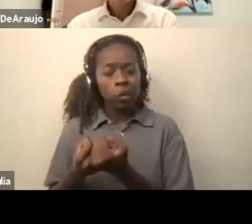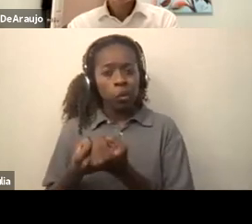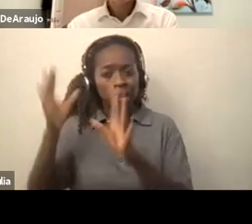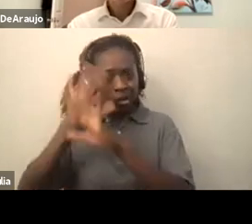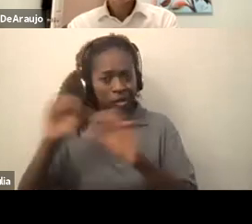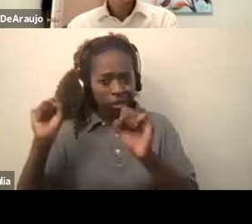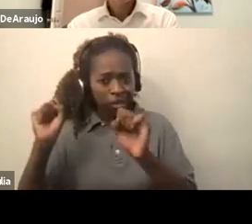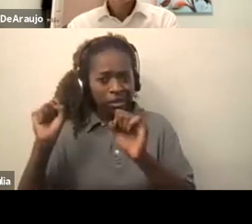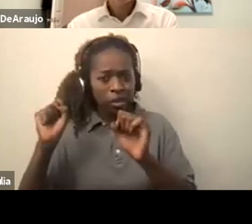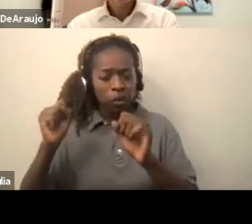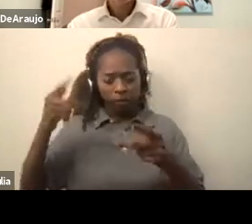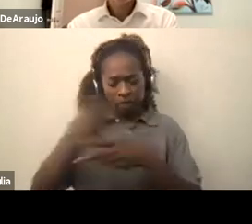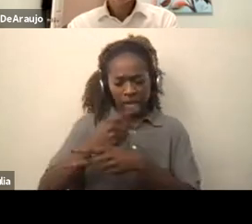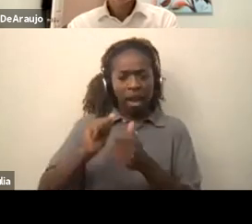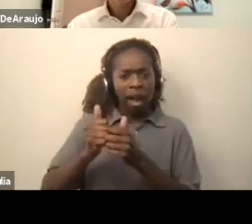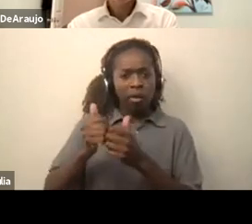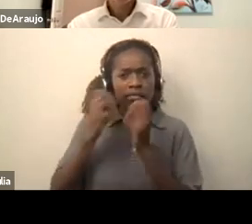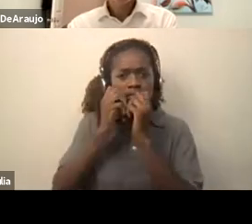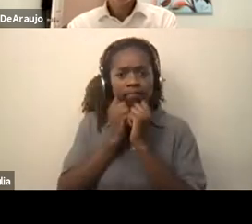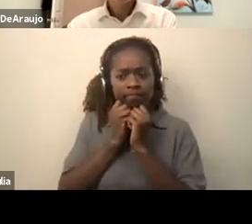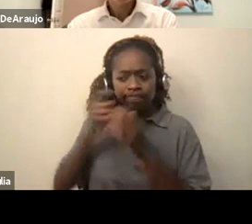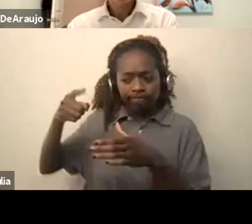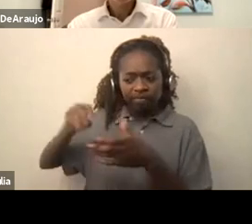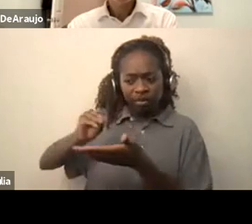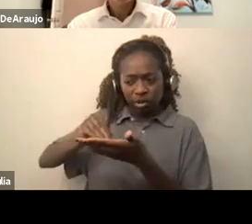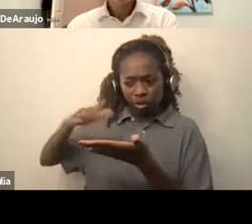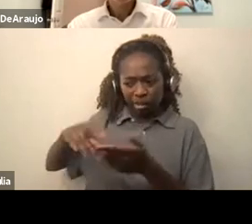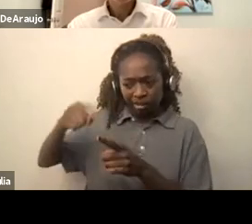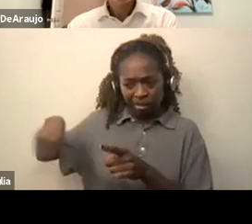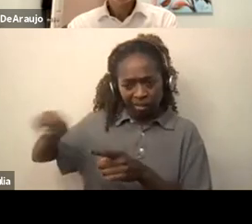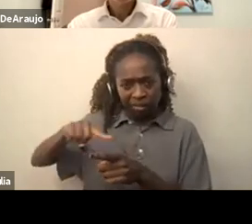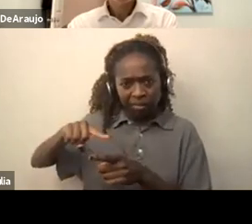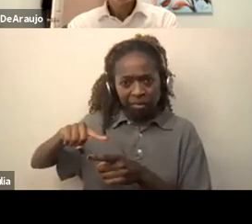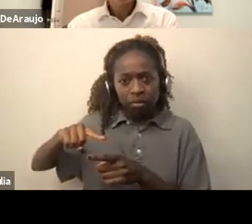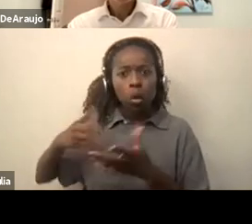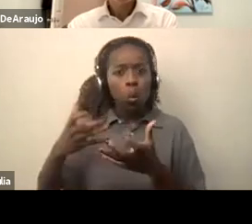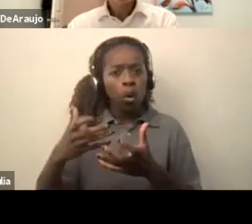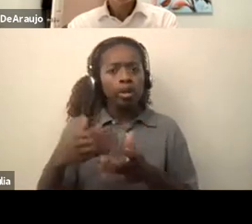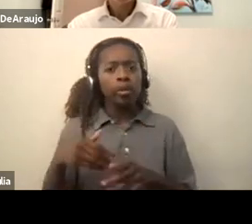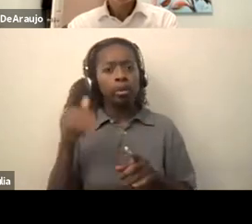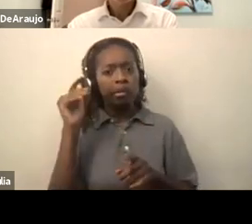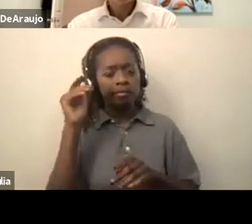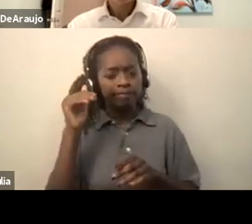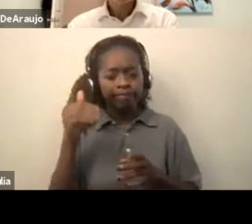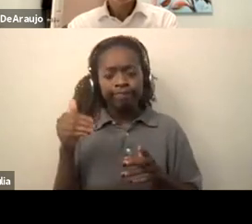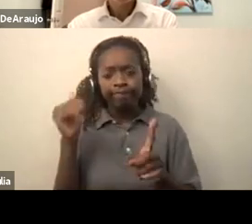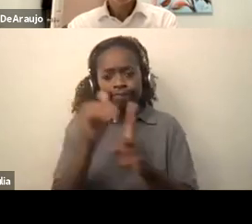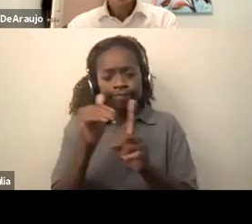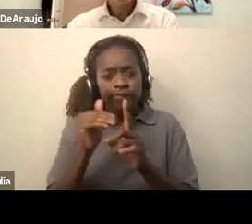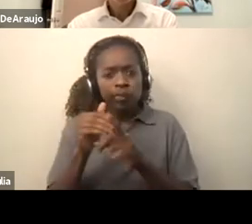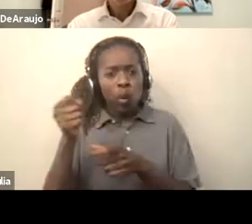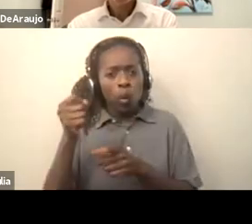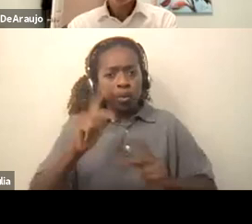vulnerable children in bps her actions in holding responsible persons accountable is critical to rebuilding the trust of those